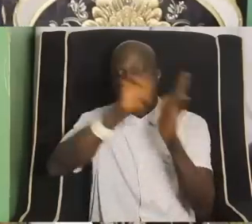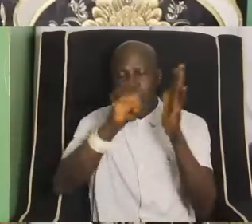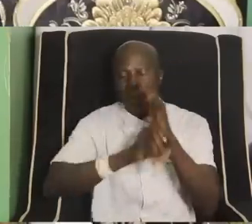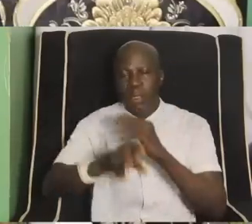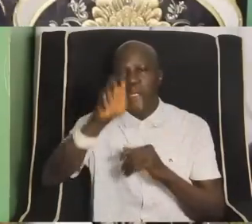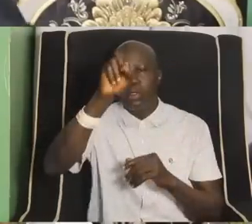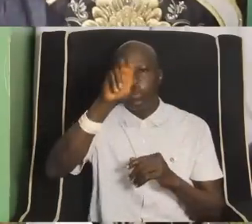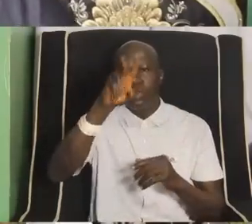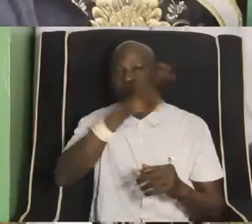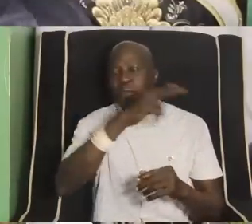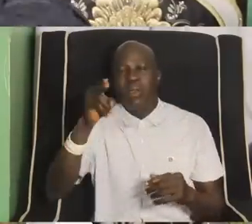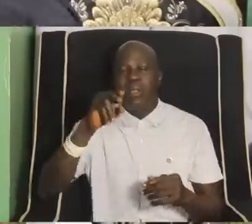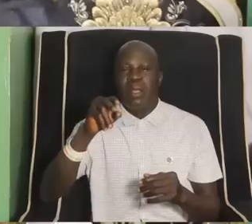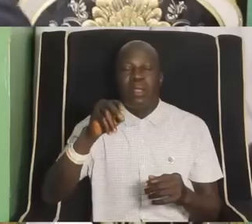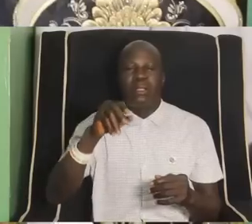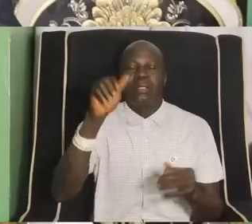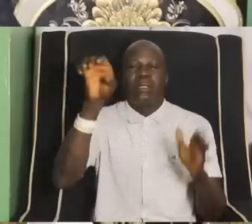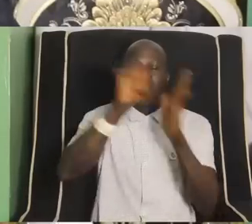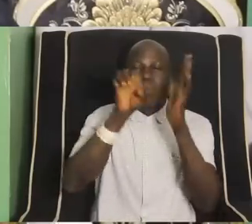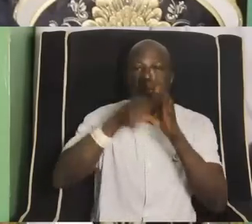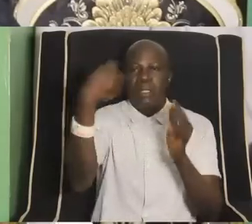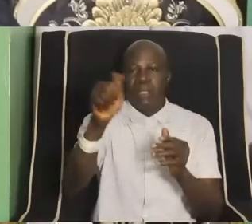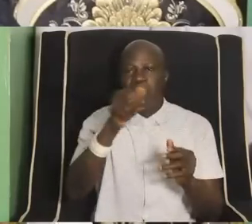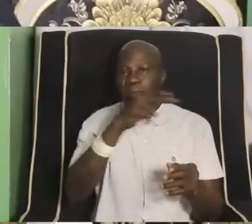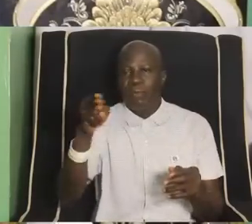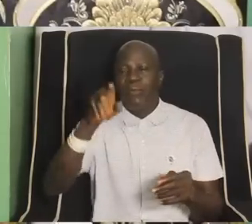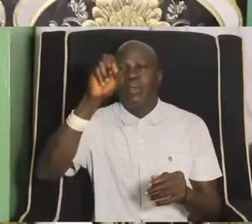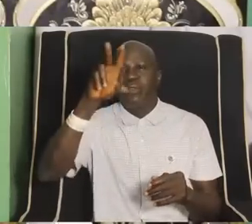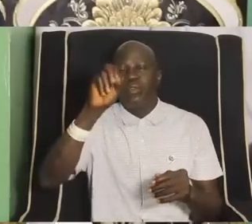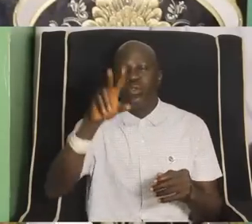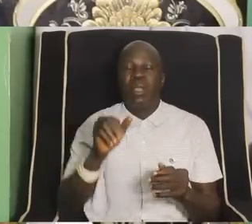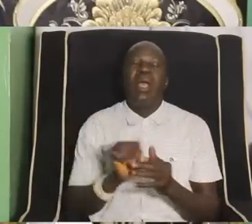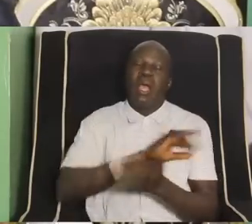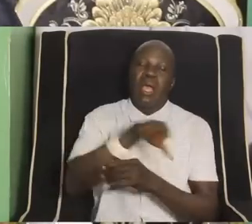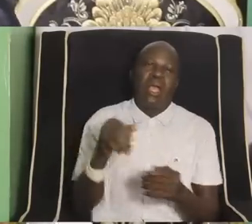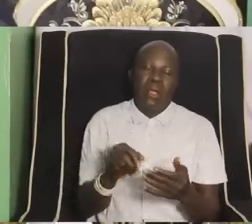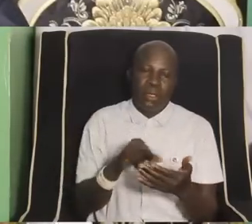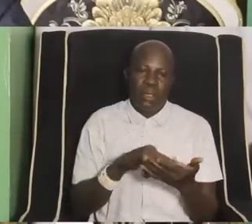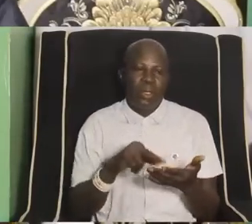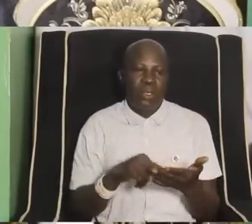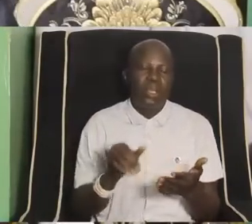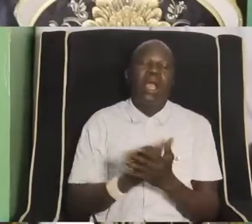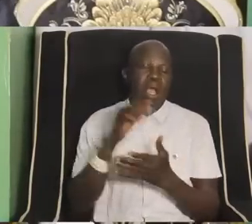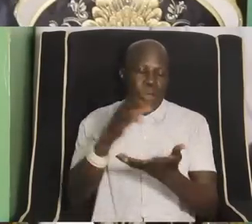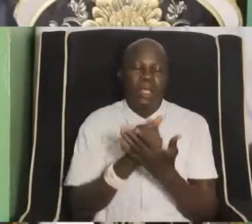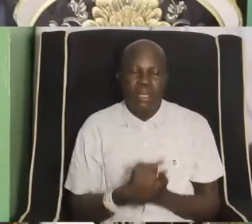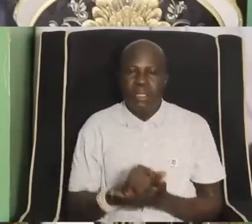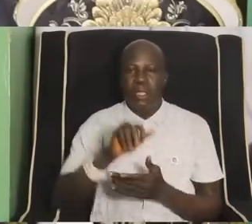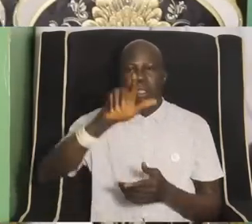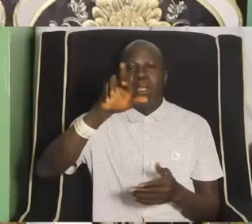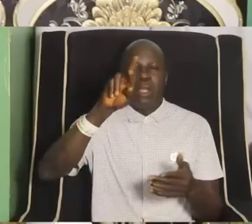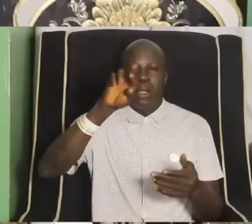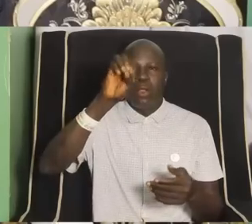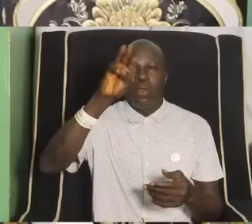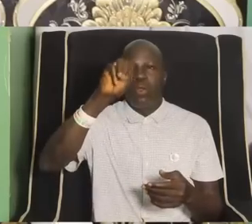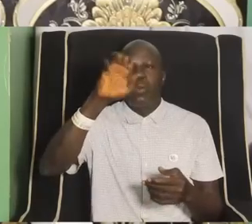Verse 12. Iye igba tin ba ka bibeli lo. Whenever I read the Bible. Tin ba de Romans ori kewa se kejila. I get Romans 10:12. Mo man